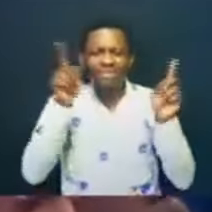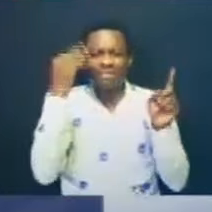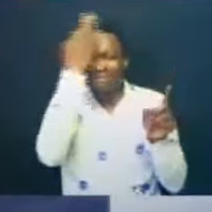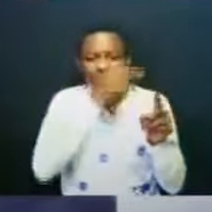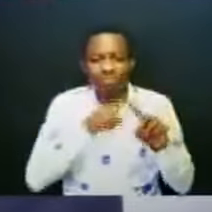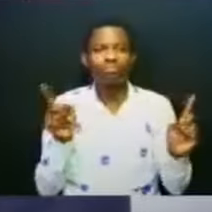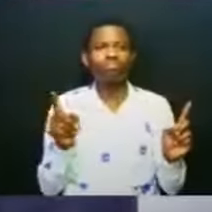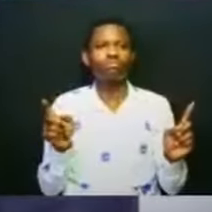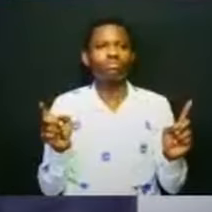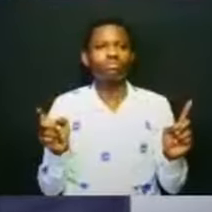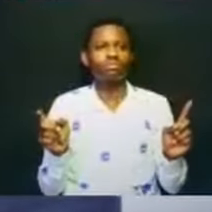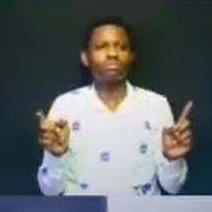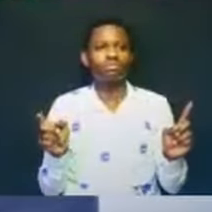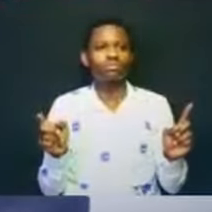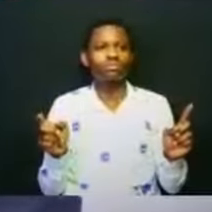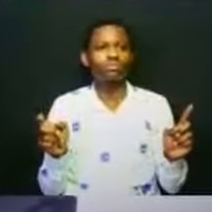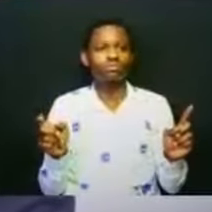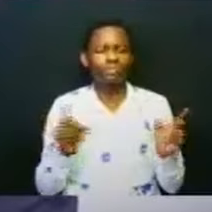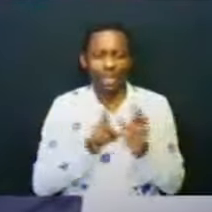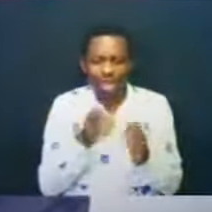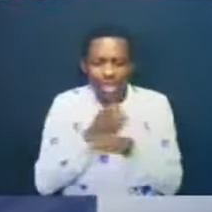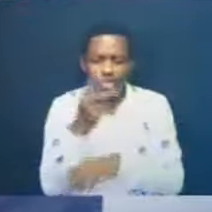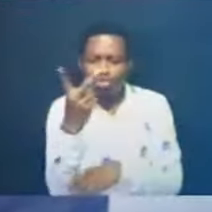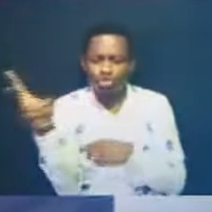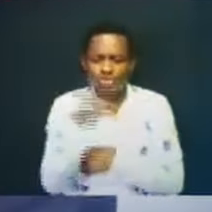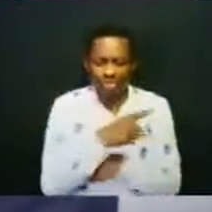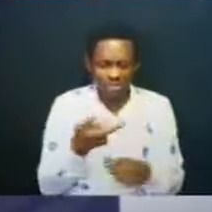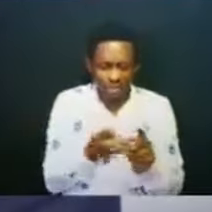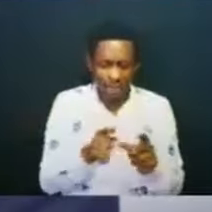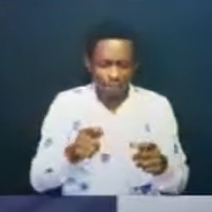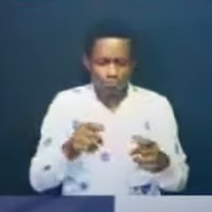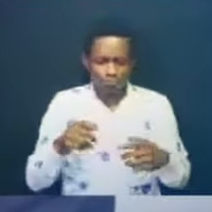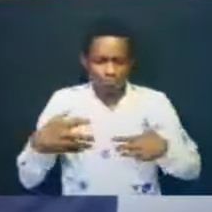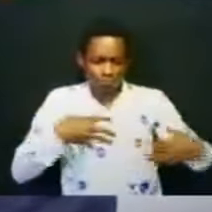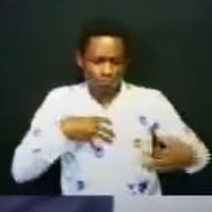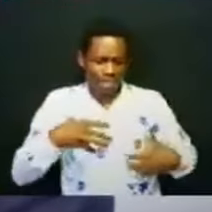Just after 2 days, he started complaining of heartache.